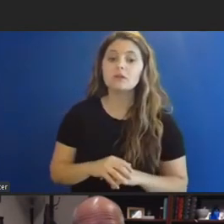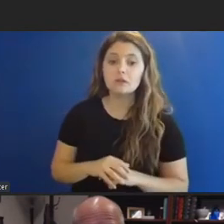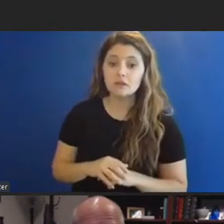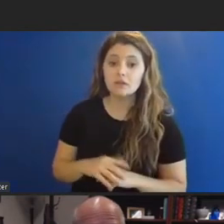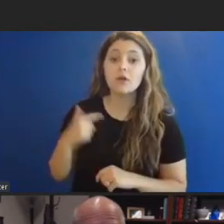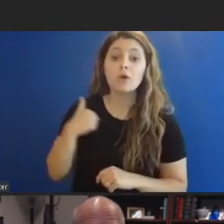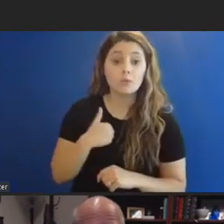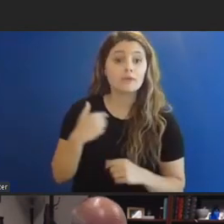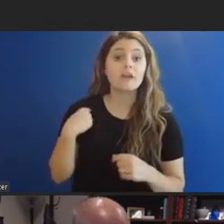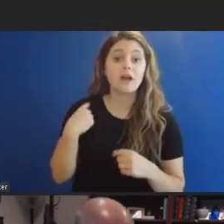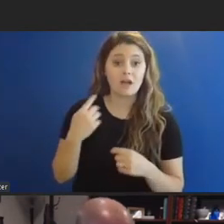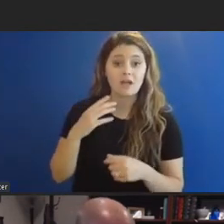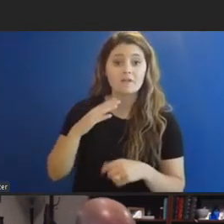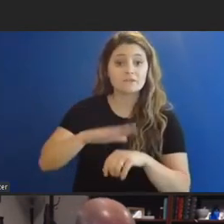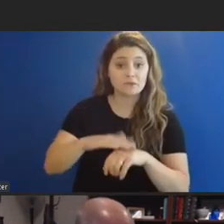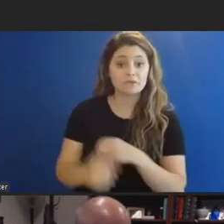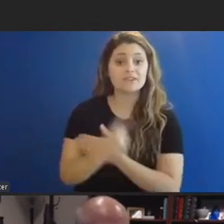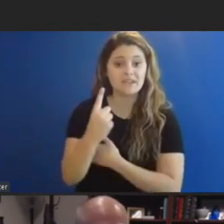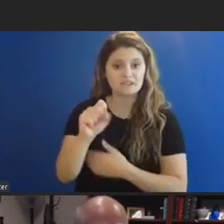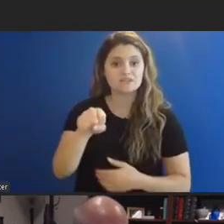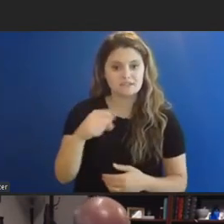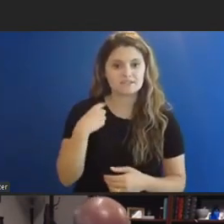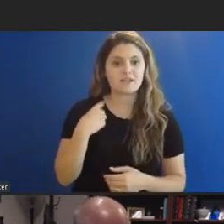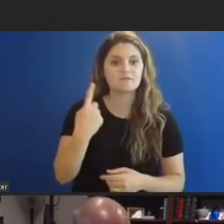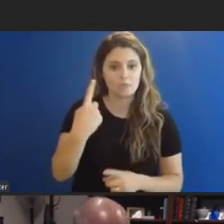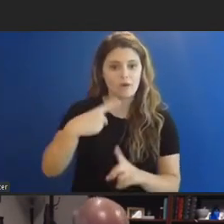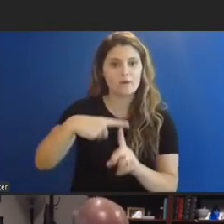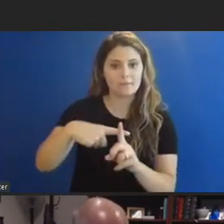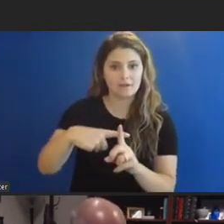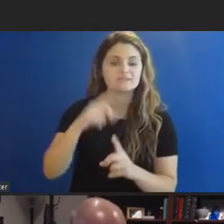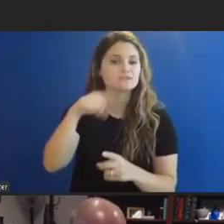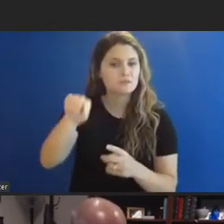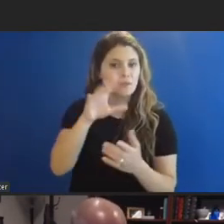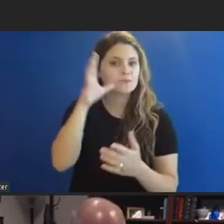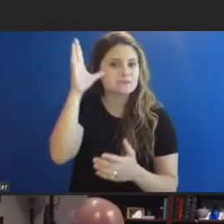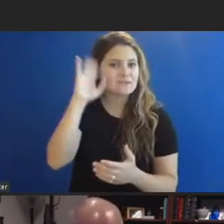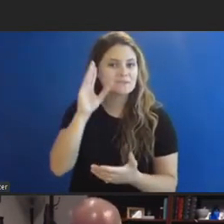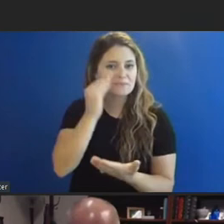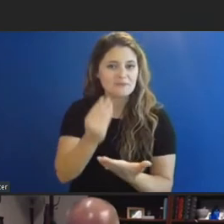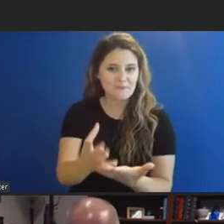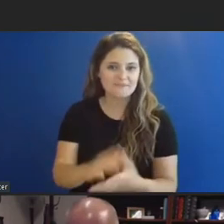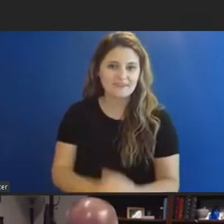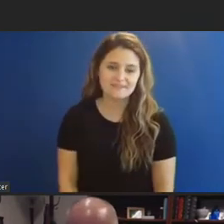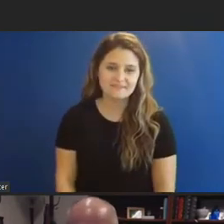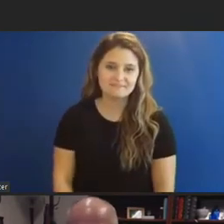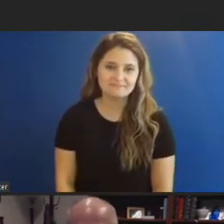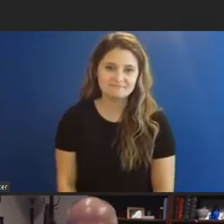We have notification today that yes, we do have one. So those parents will be notified.